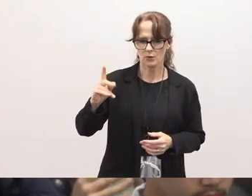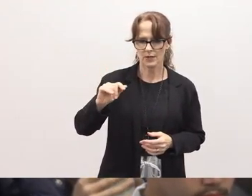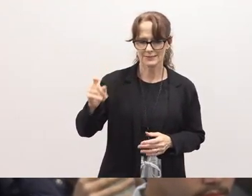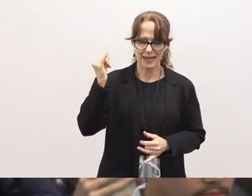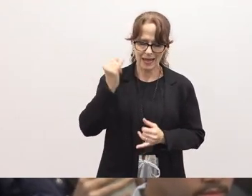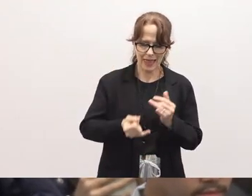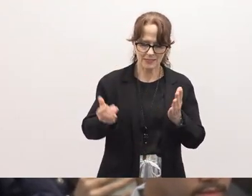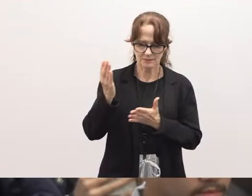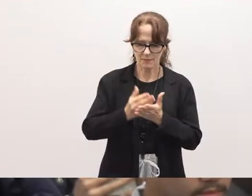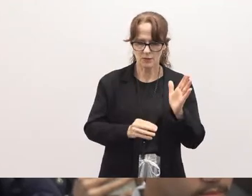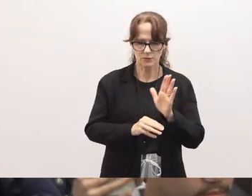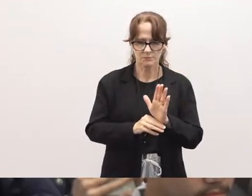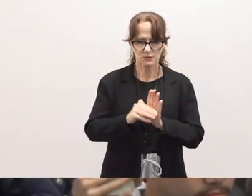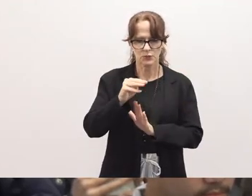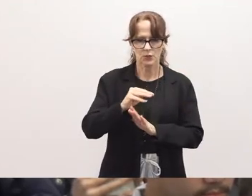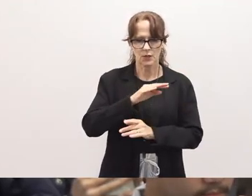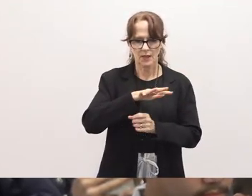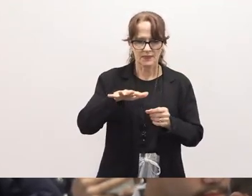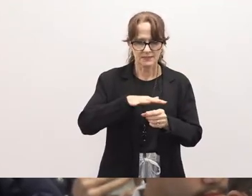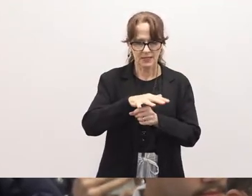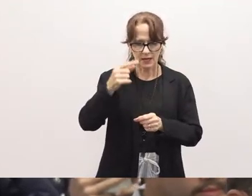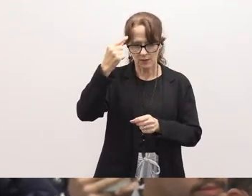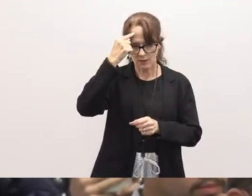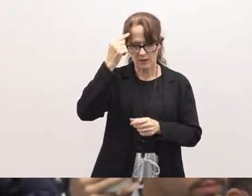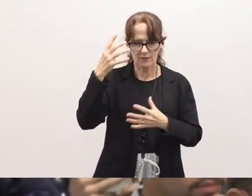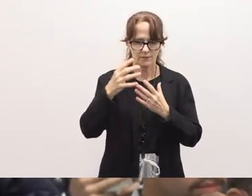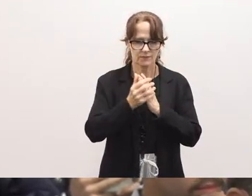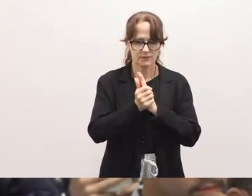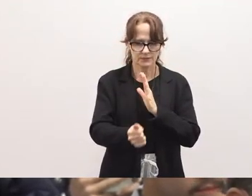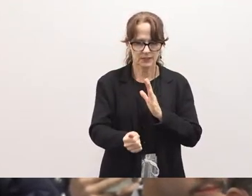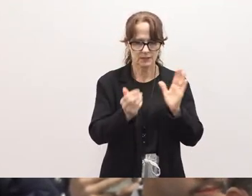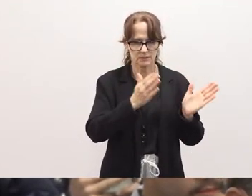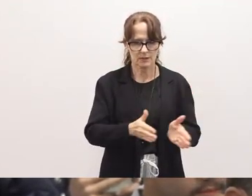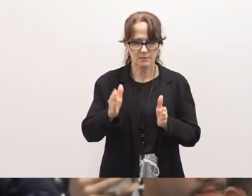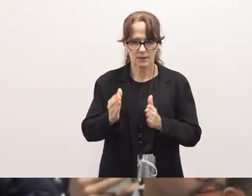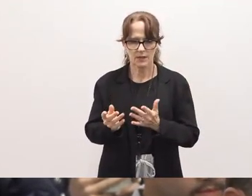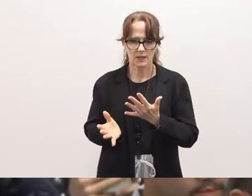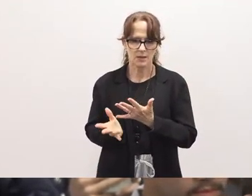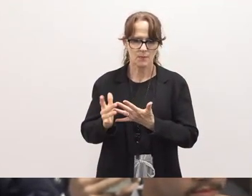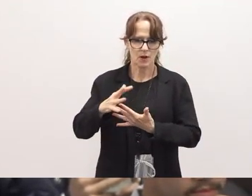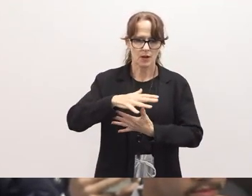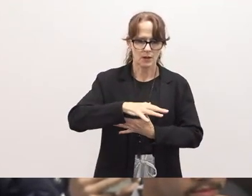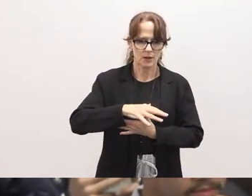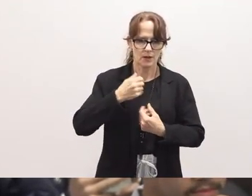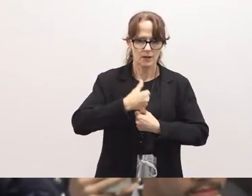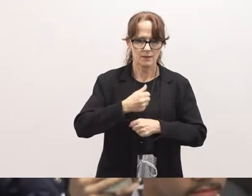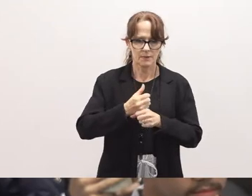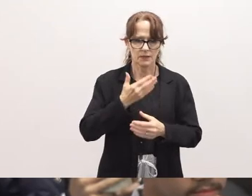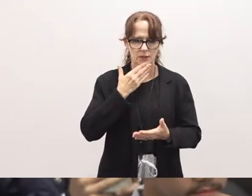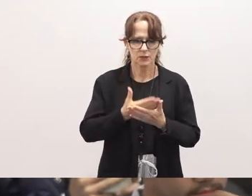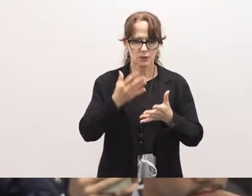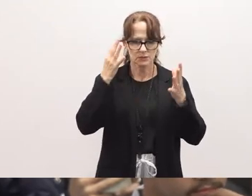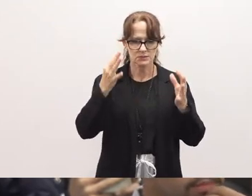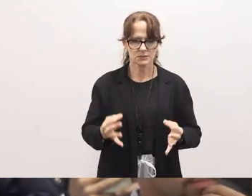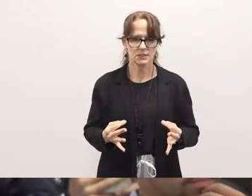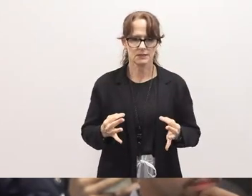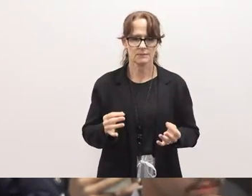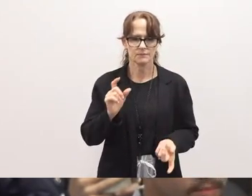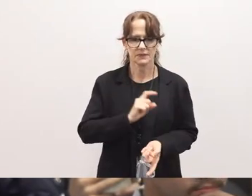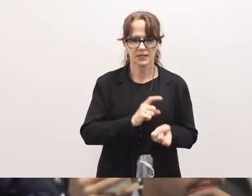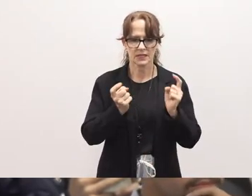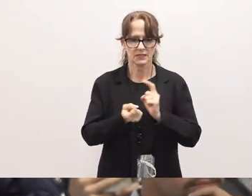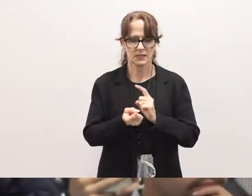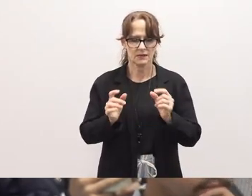mature. This area is responsible for skills like planning, prioritizing, and making good decisions. Changes